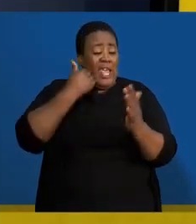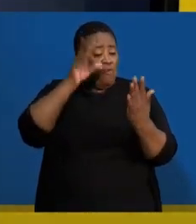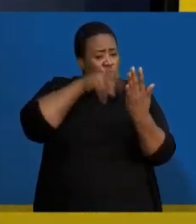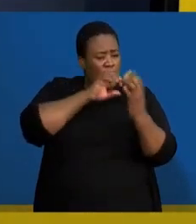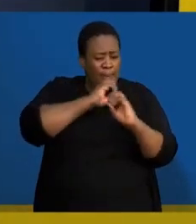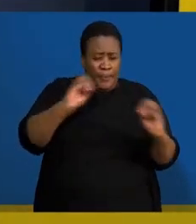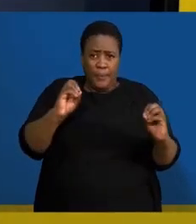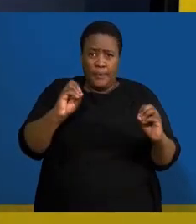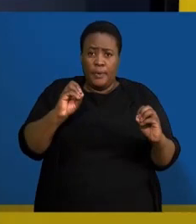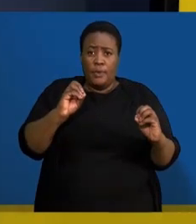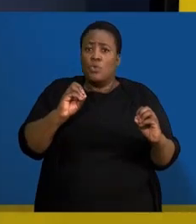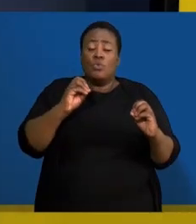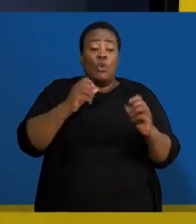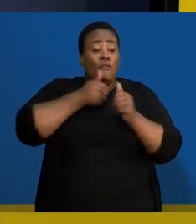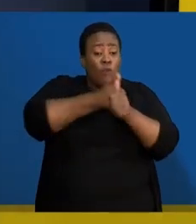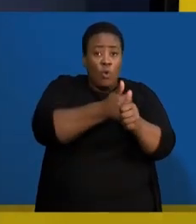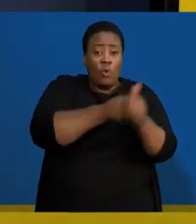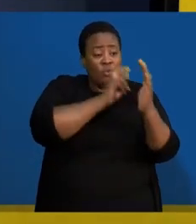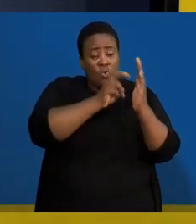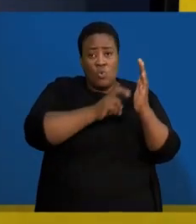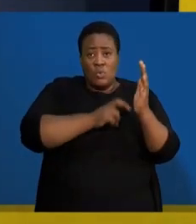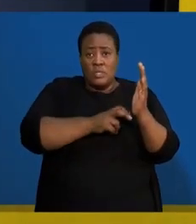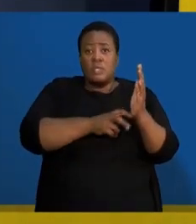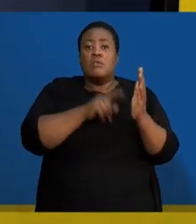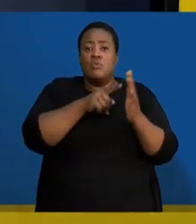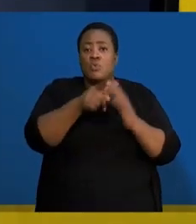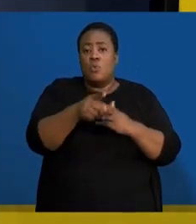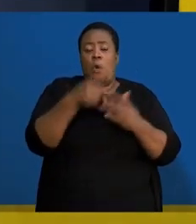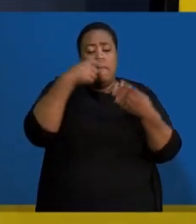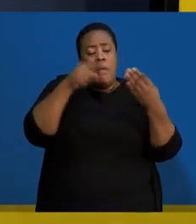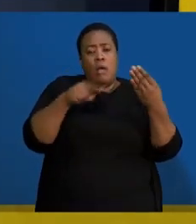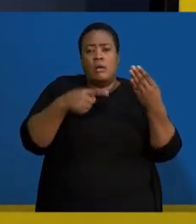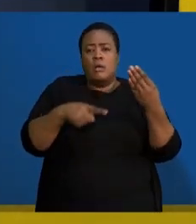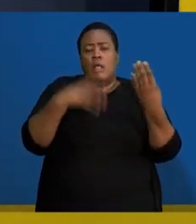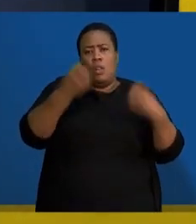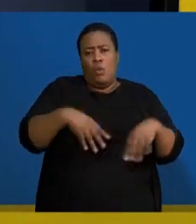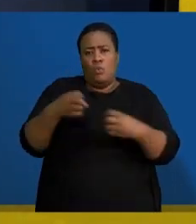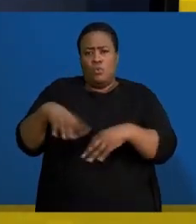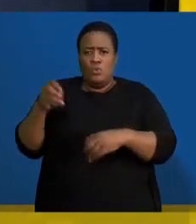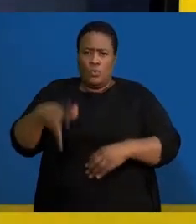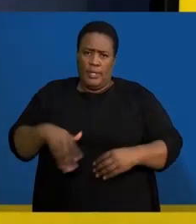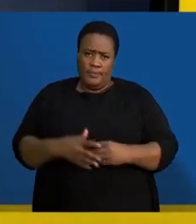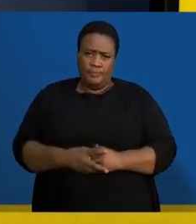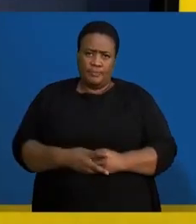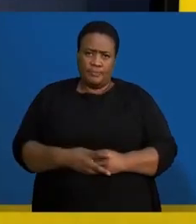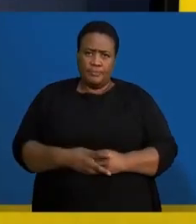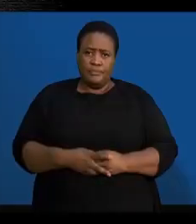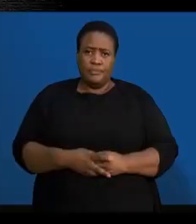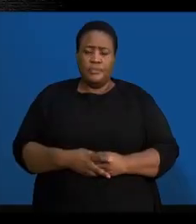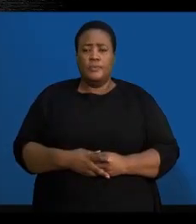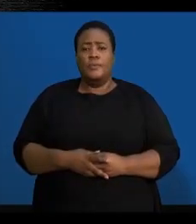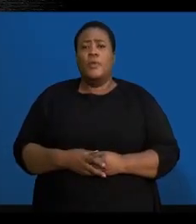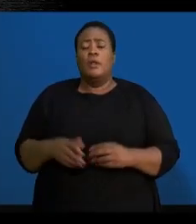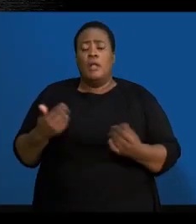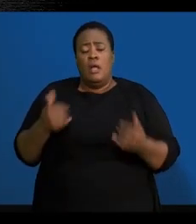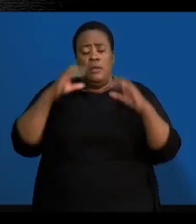don't do what you are told to do, that will cost you marks. And you don't want to lose valuable marks. Now, let's look at the